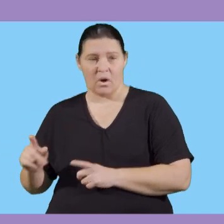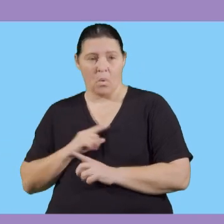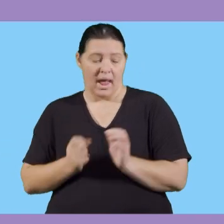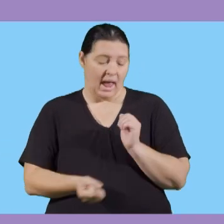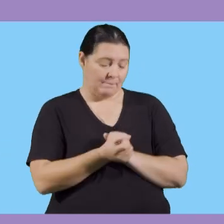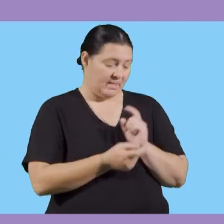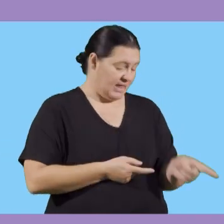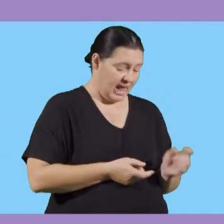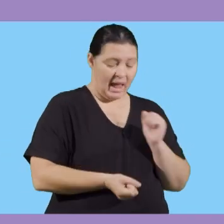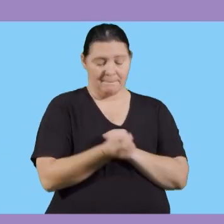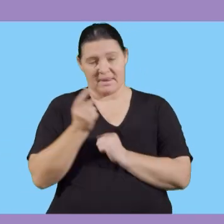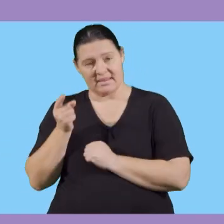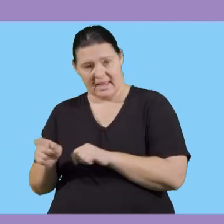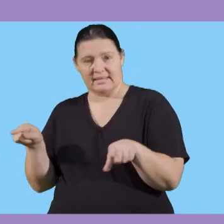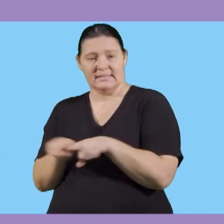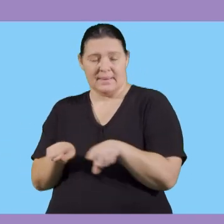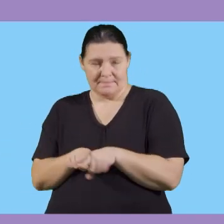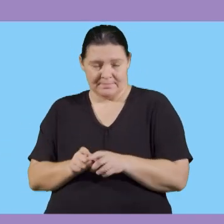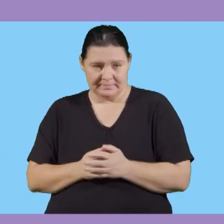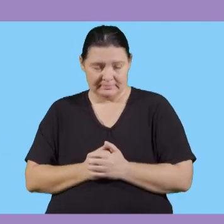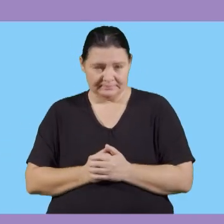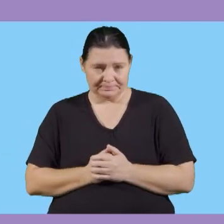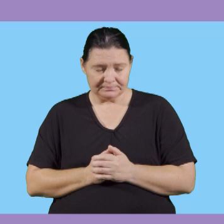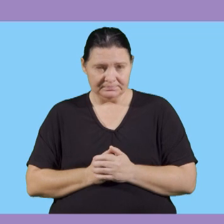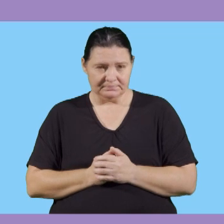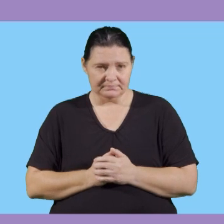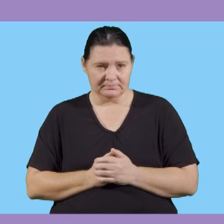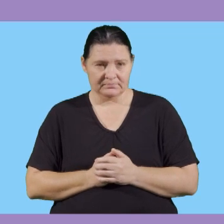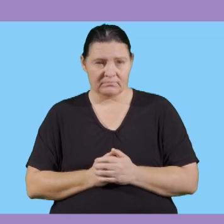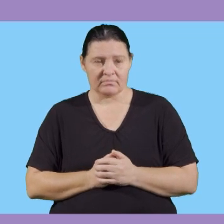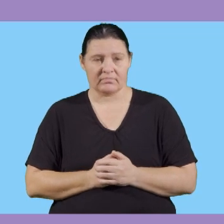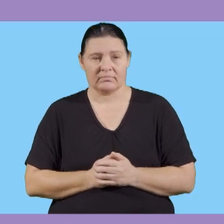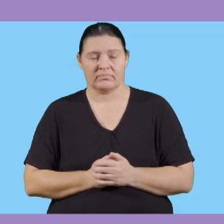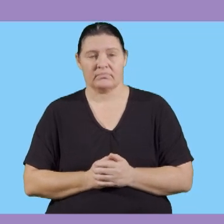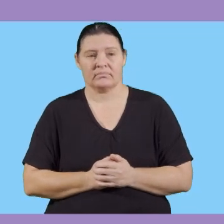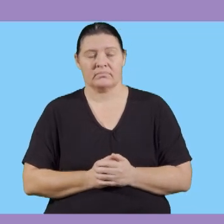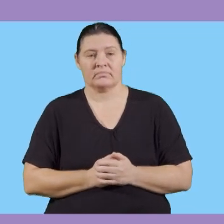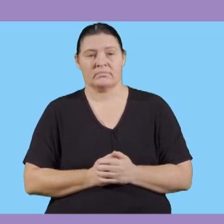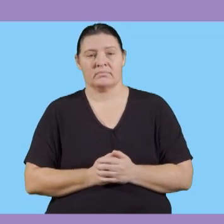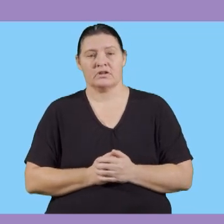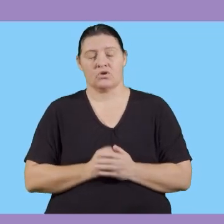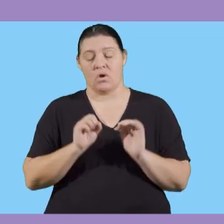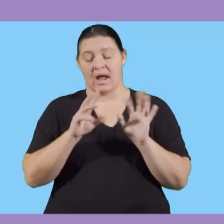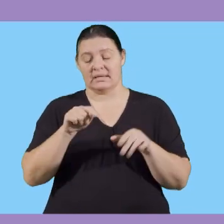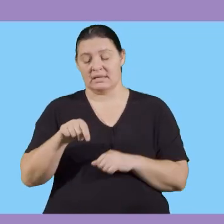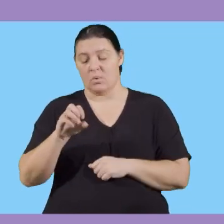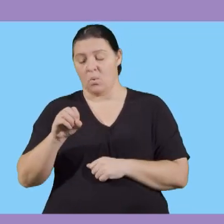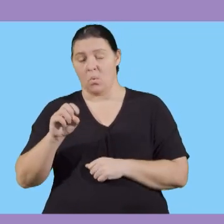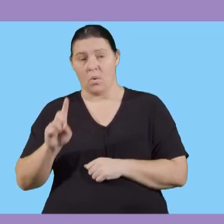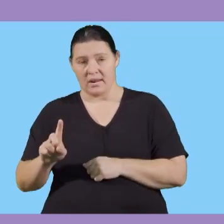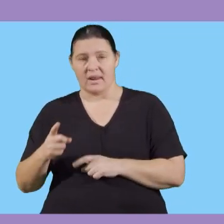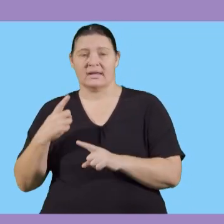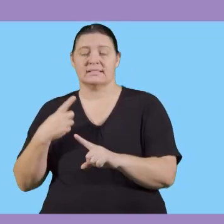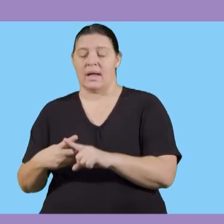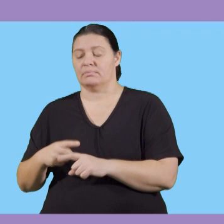also go and do the same thing on the other side. This means that this 18 rands and 1 cent, we are going